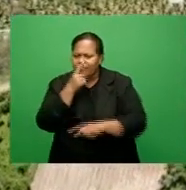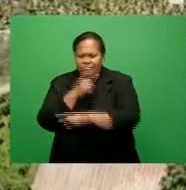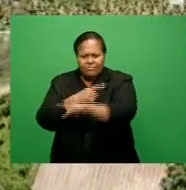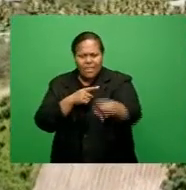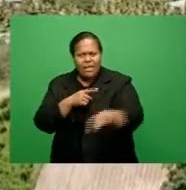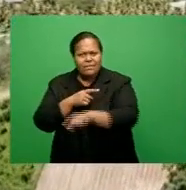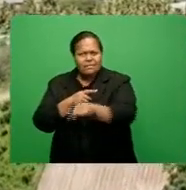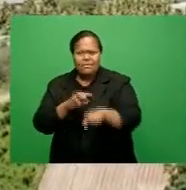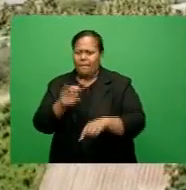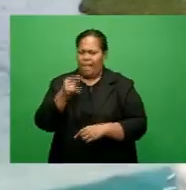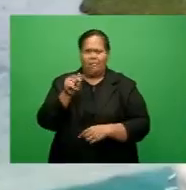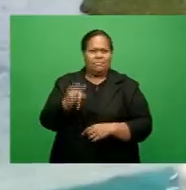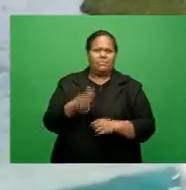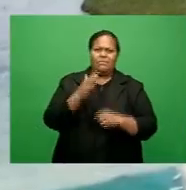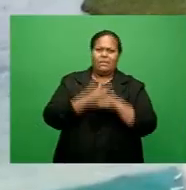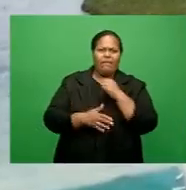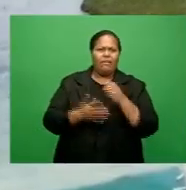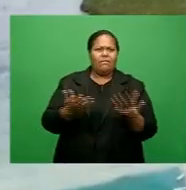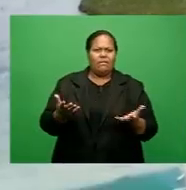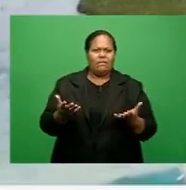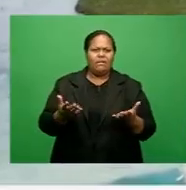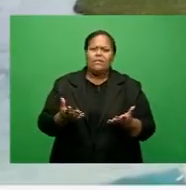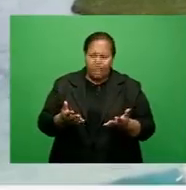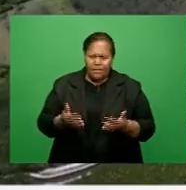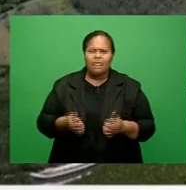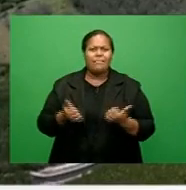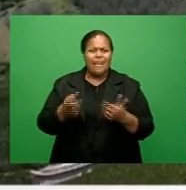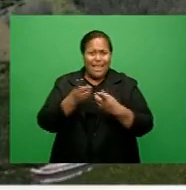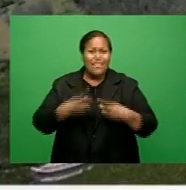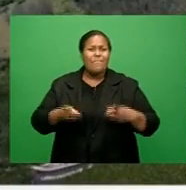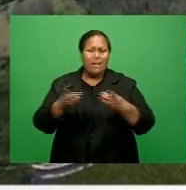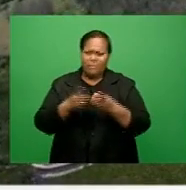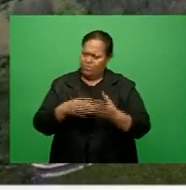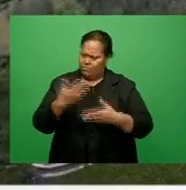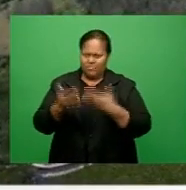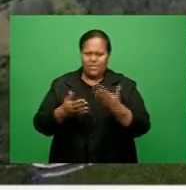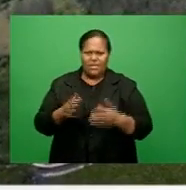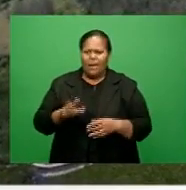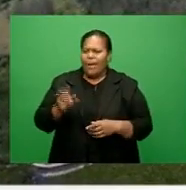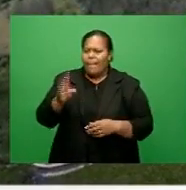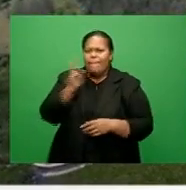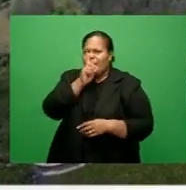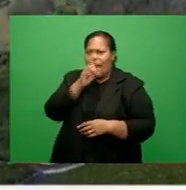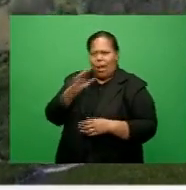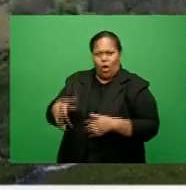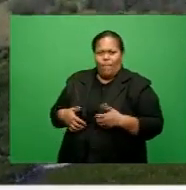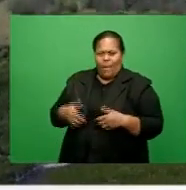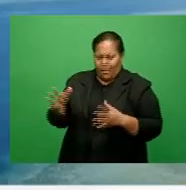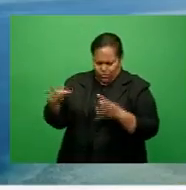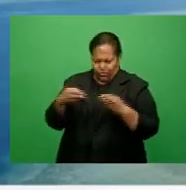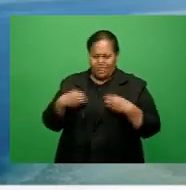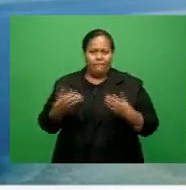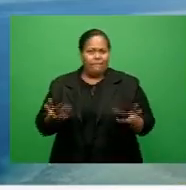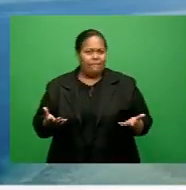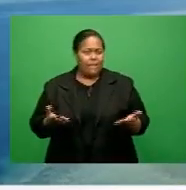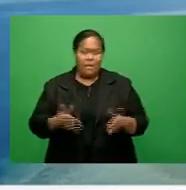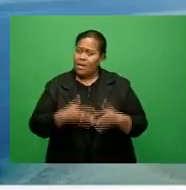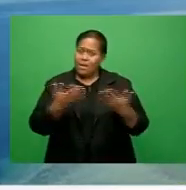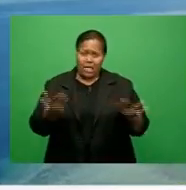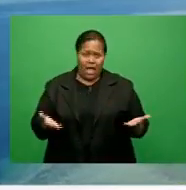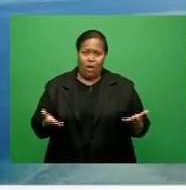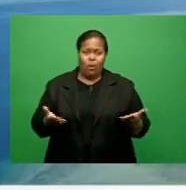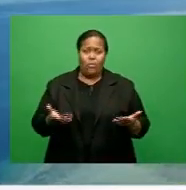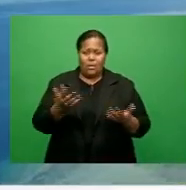the department stated they were acting in good faith and for the interest of the public. The defense today filed submission stating